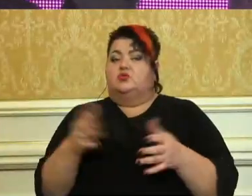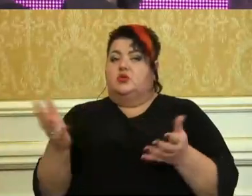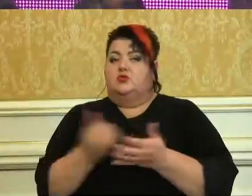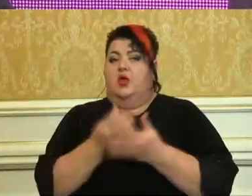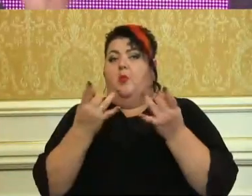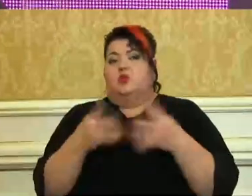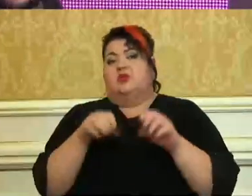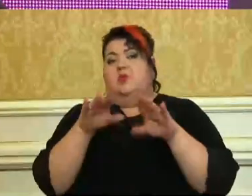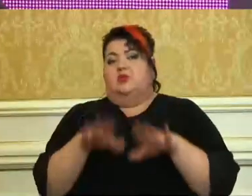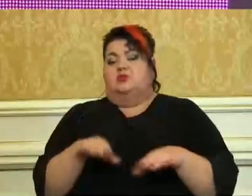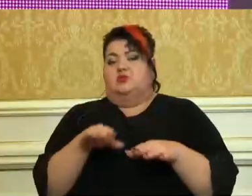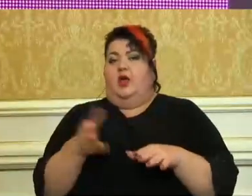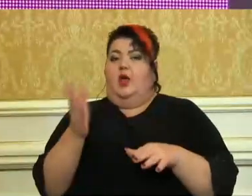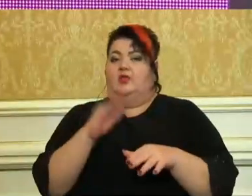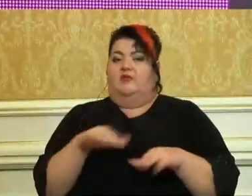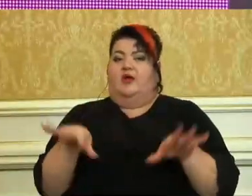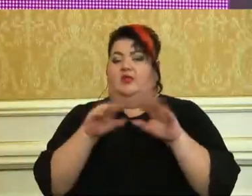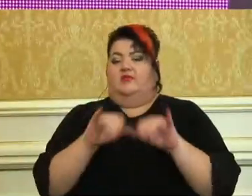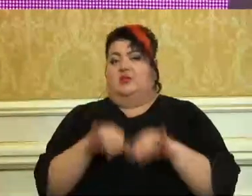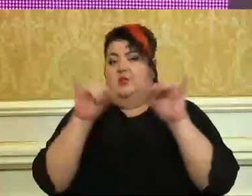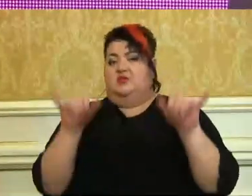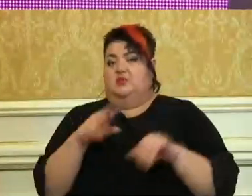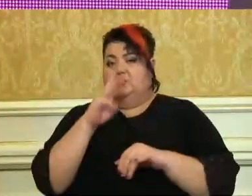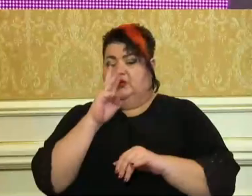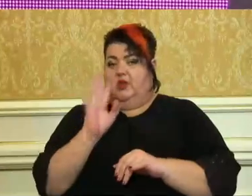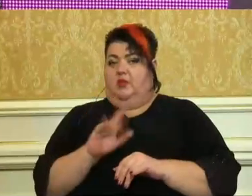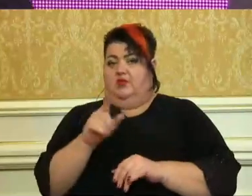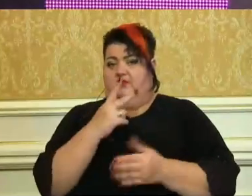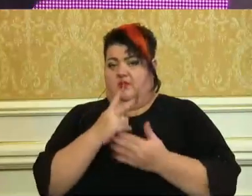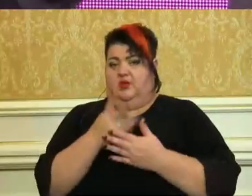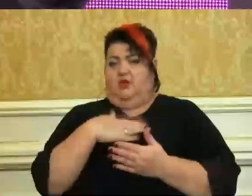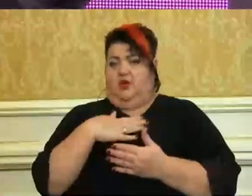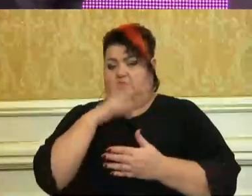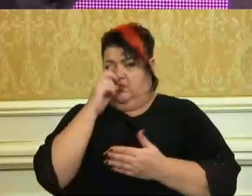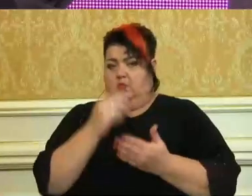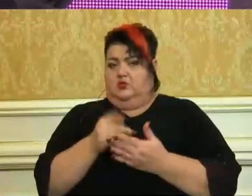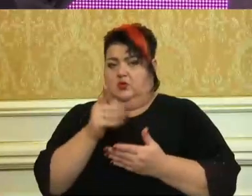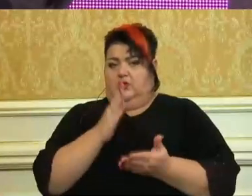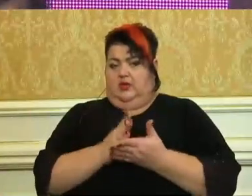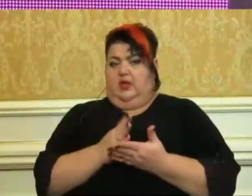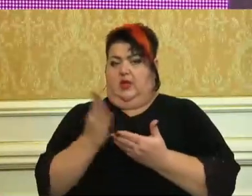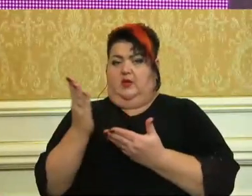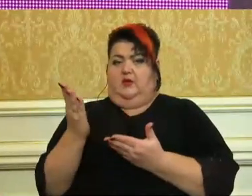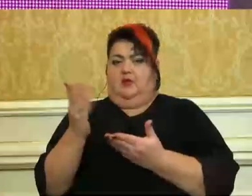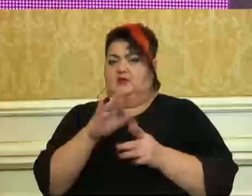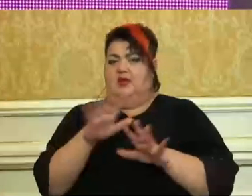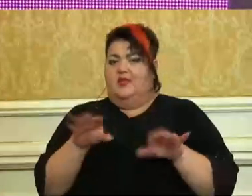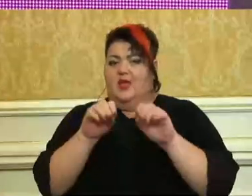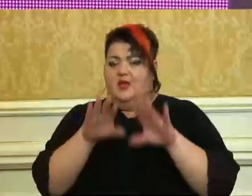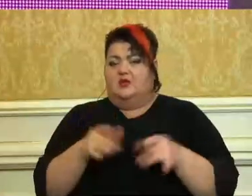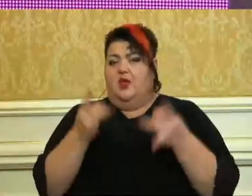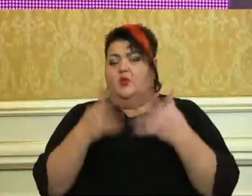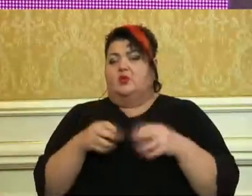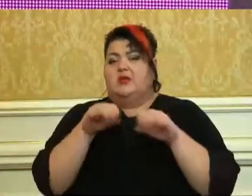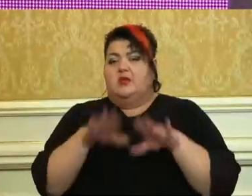we have to understand it's not only the decision to increase the rise. You know, the budget, you can